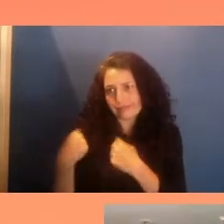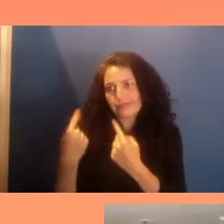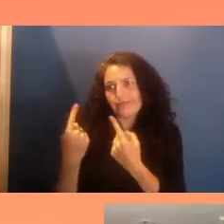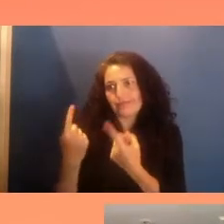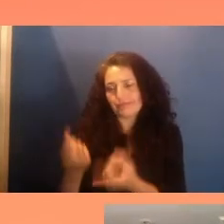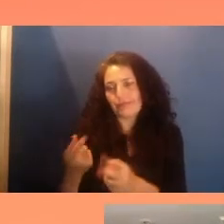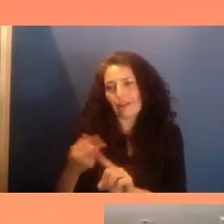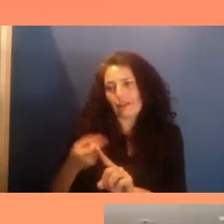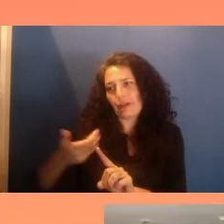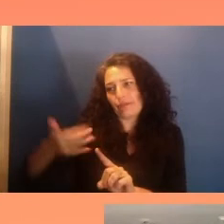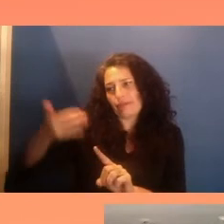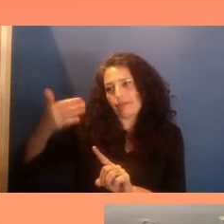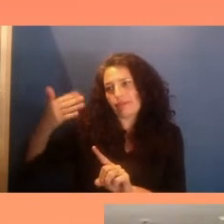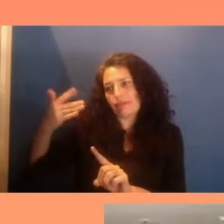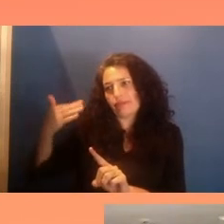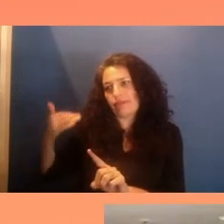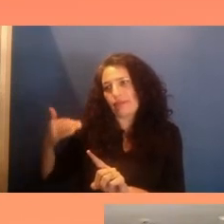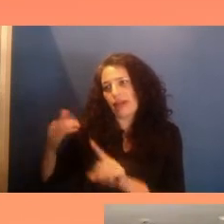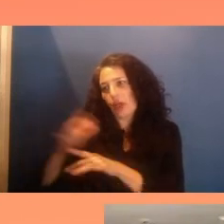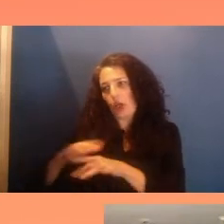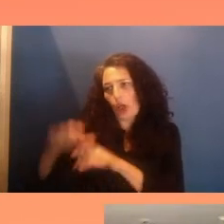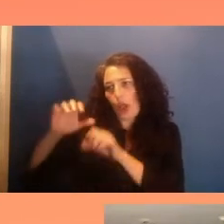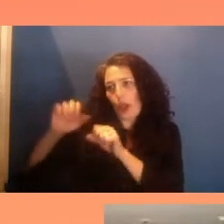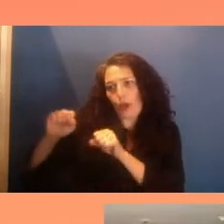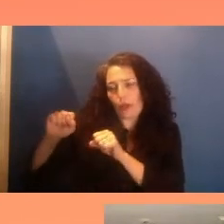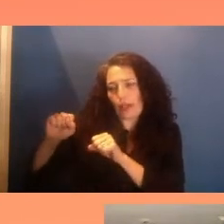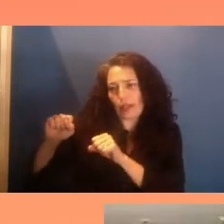from the colonial exercise of